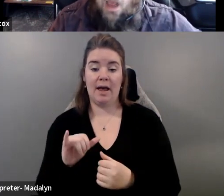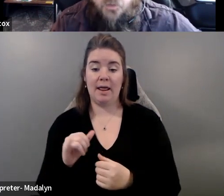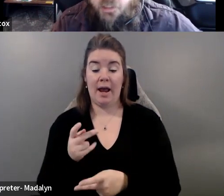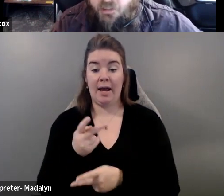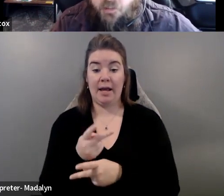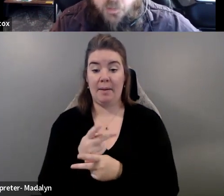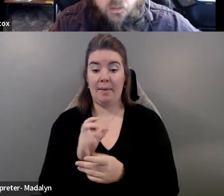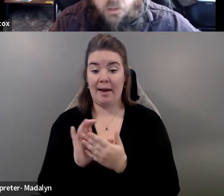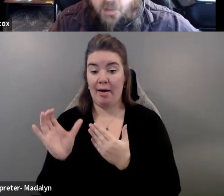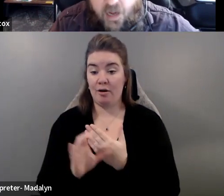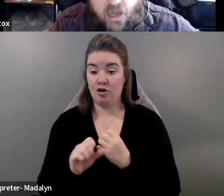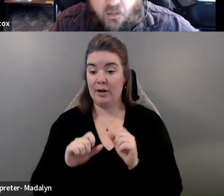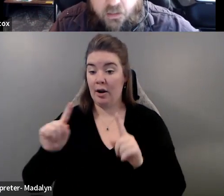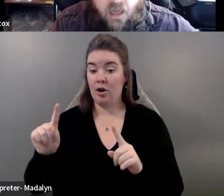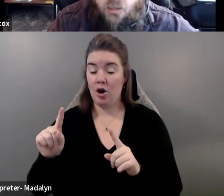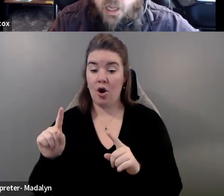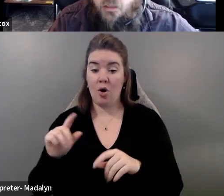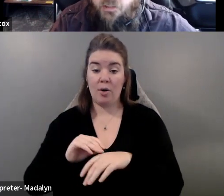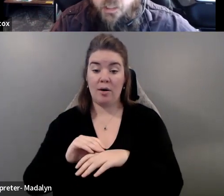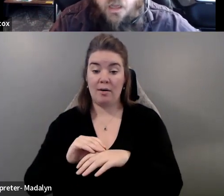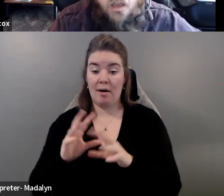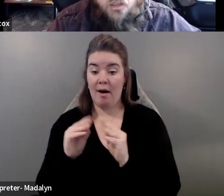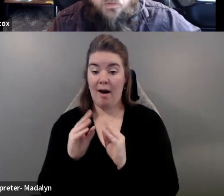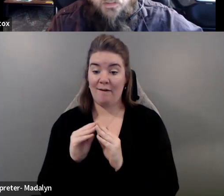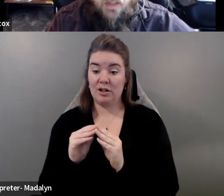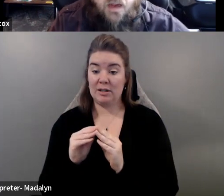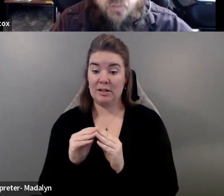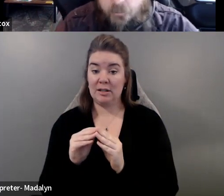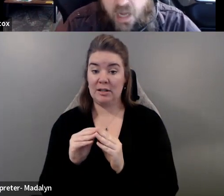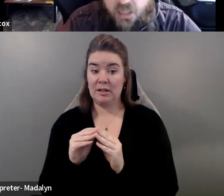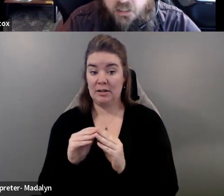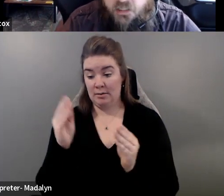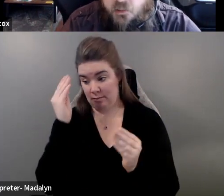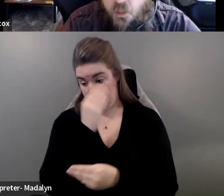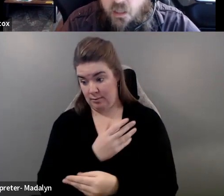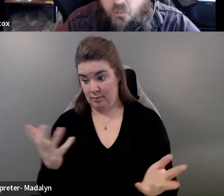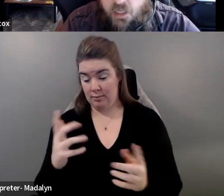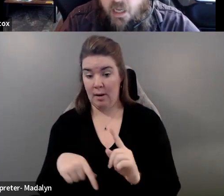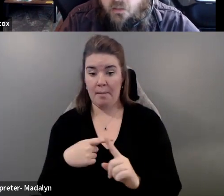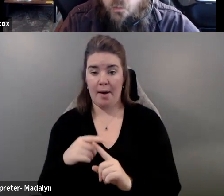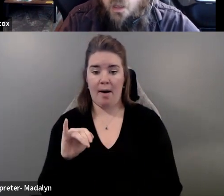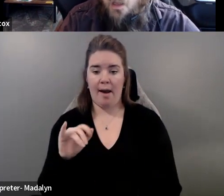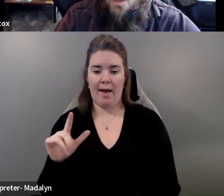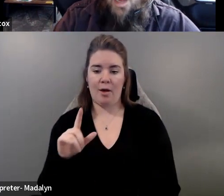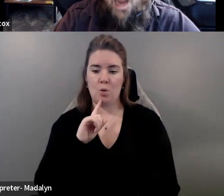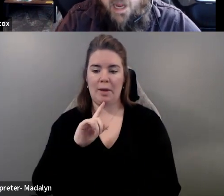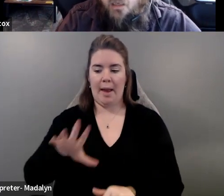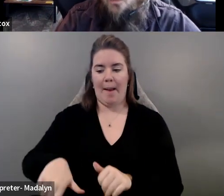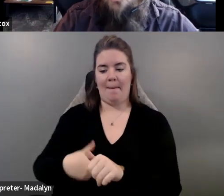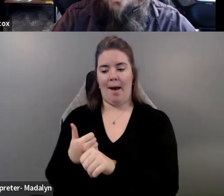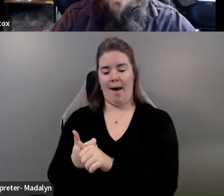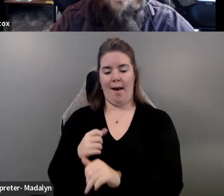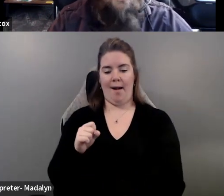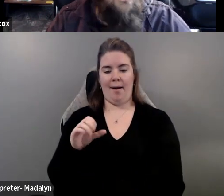can go to conferences and spread the word about IL, like Dr. Anderson said. So there's a lot of that behind the scenes work that we can do.